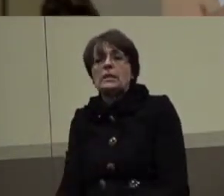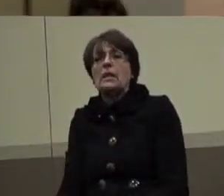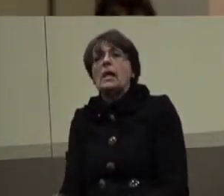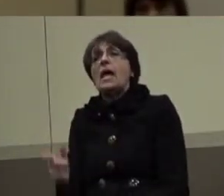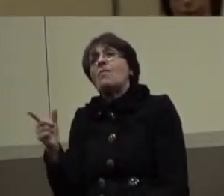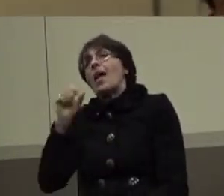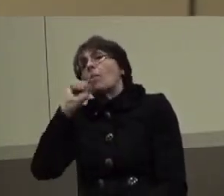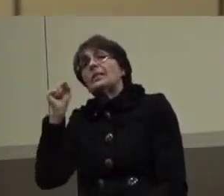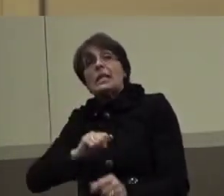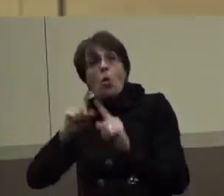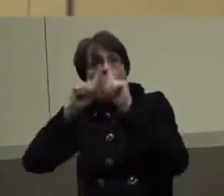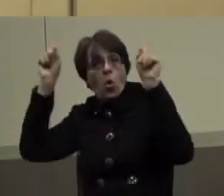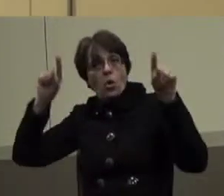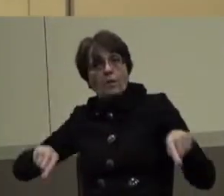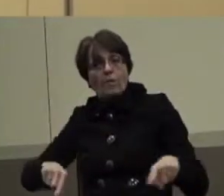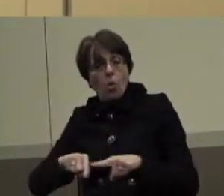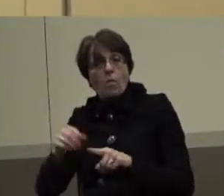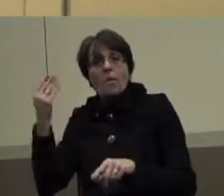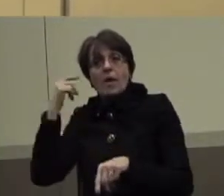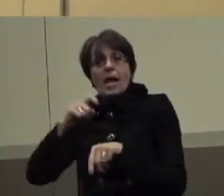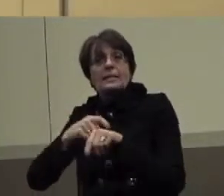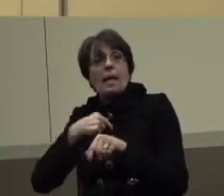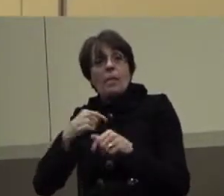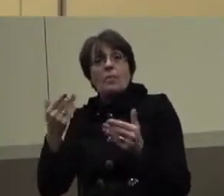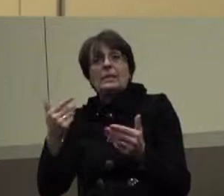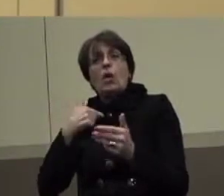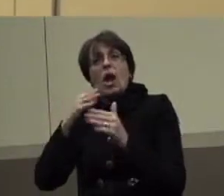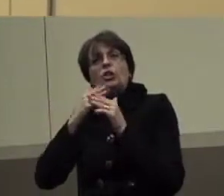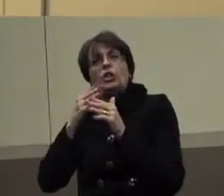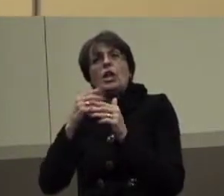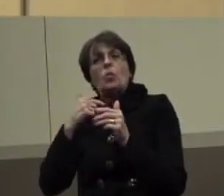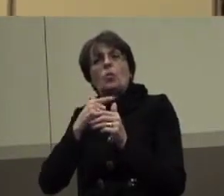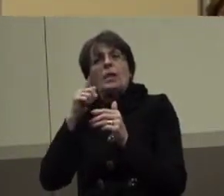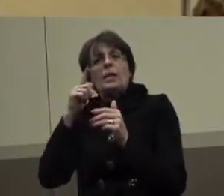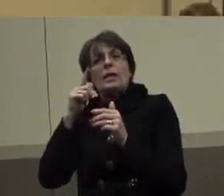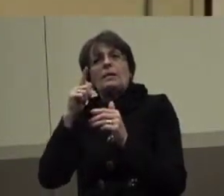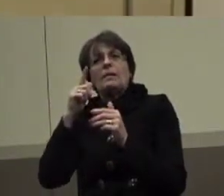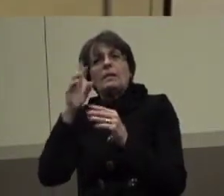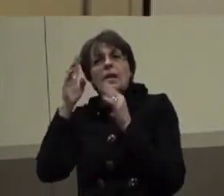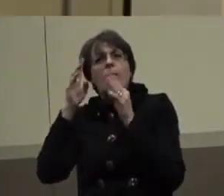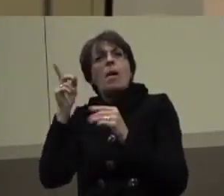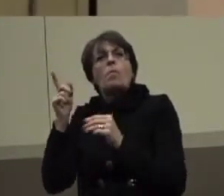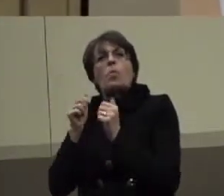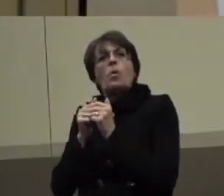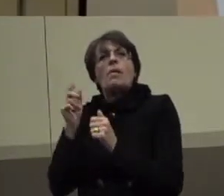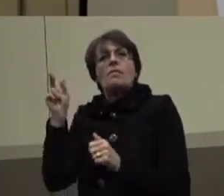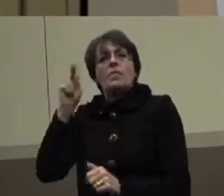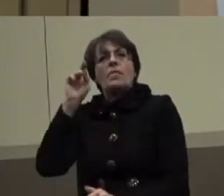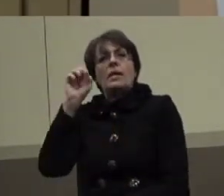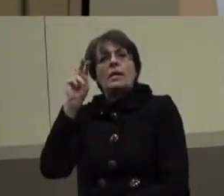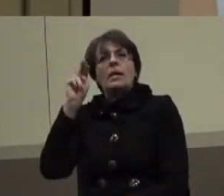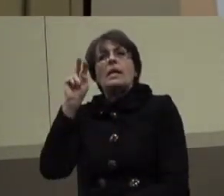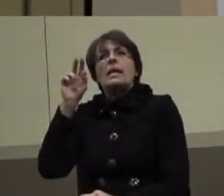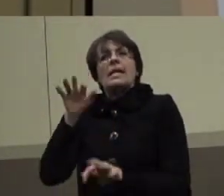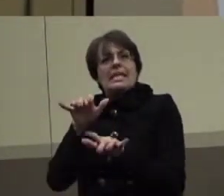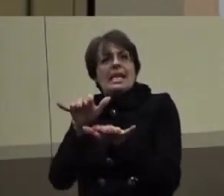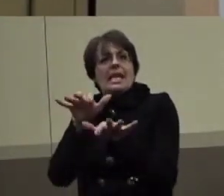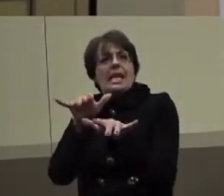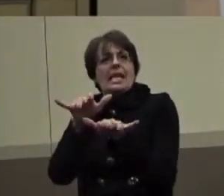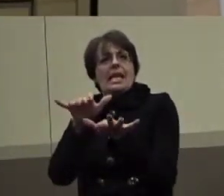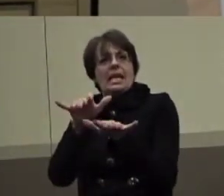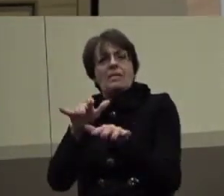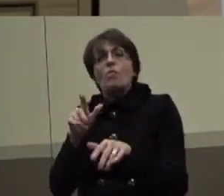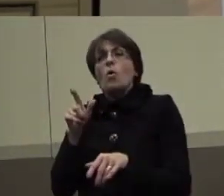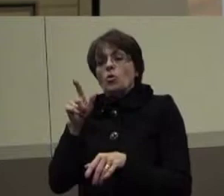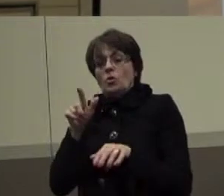this was the old forms. And so last time I was here, I shared with you that we came up with keying the format. And you key it, so you sit